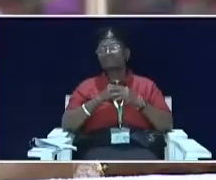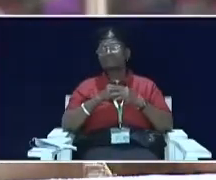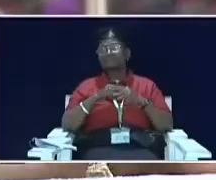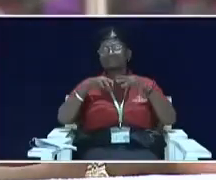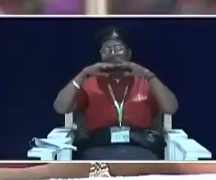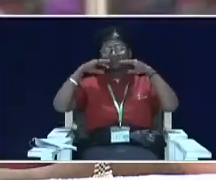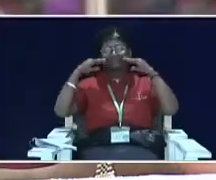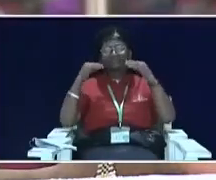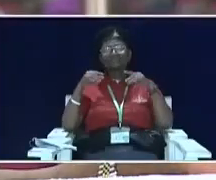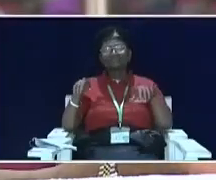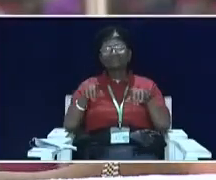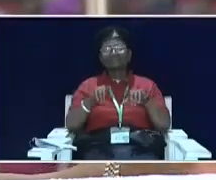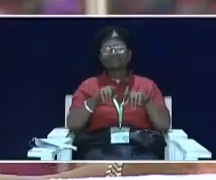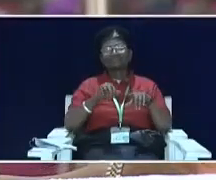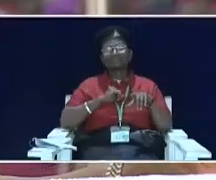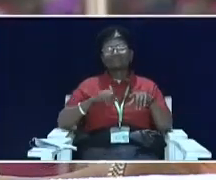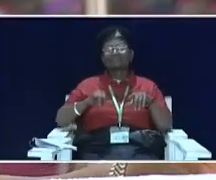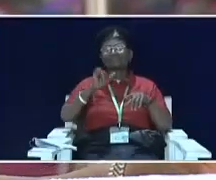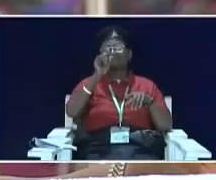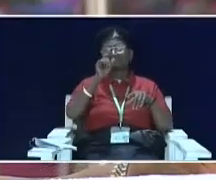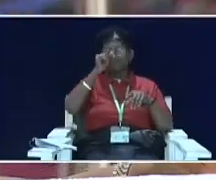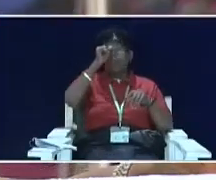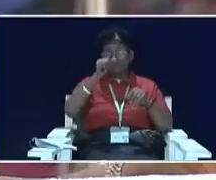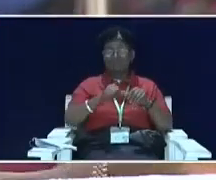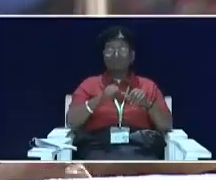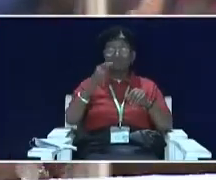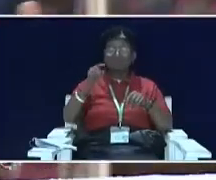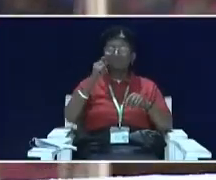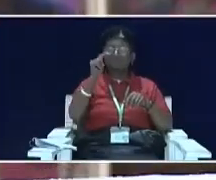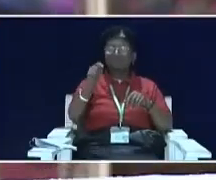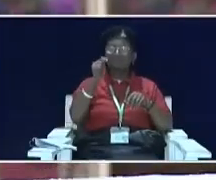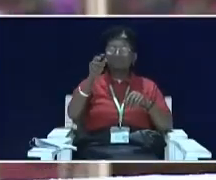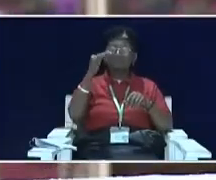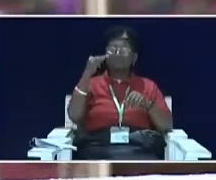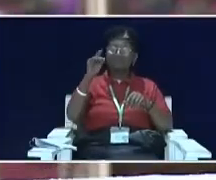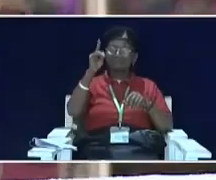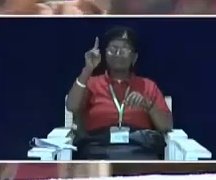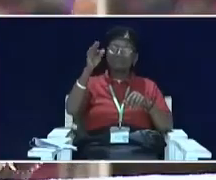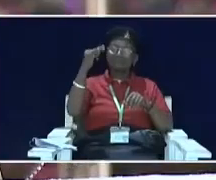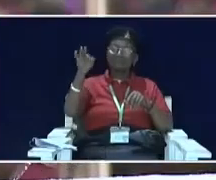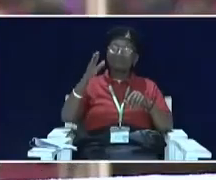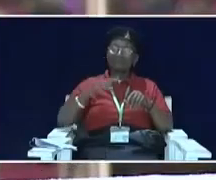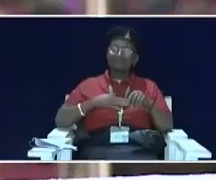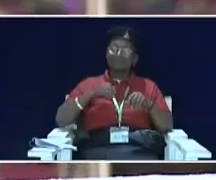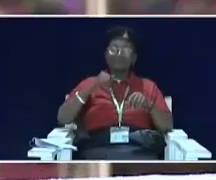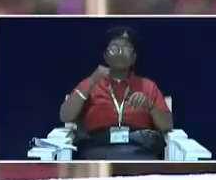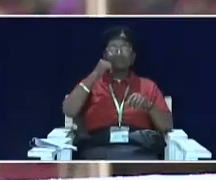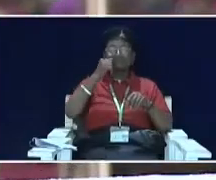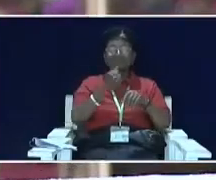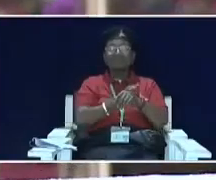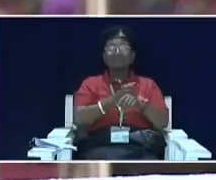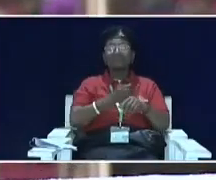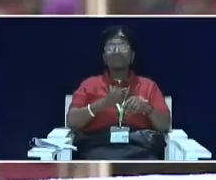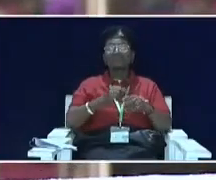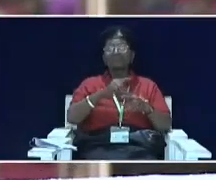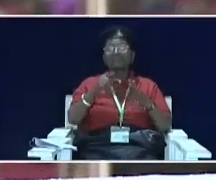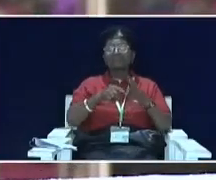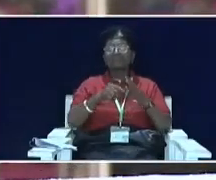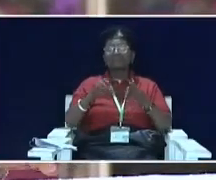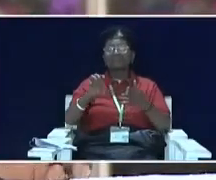I still remember the testimony of one of my daughters among the choir that kidnappers